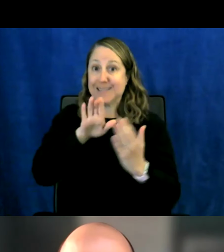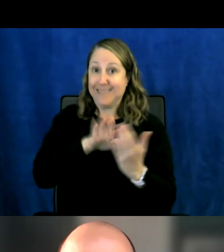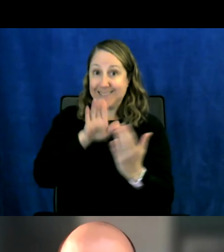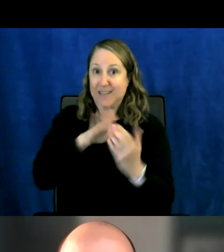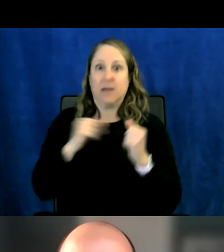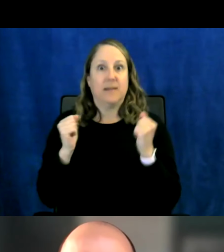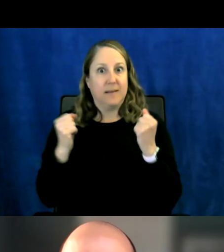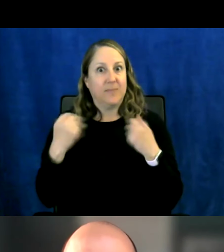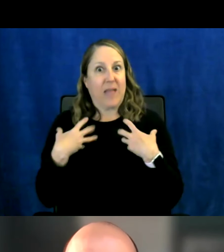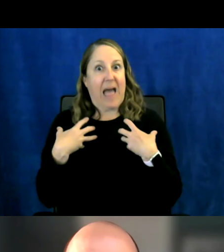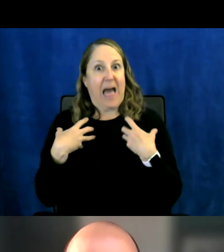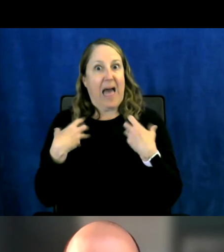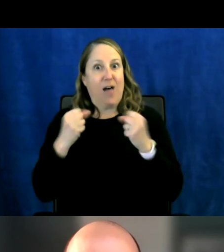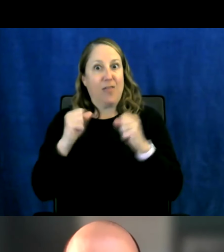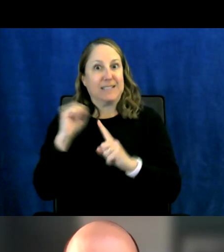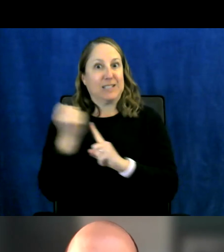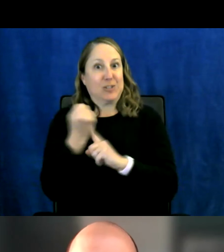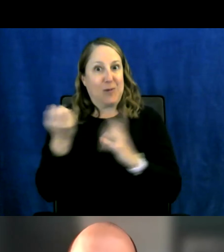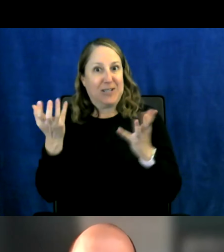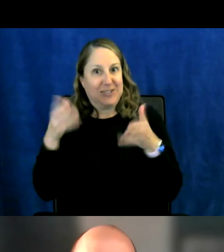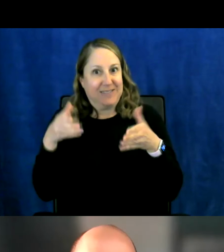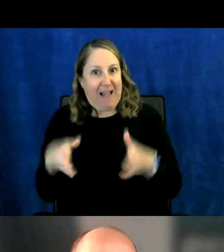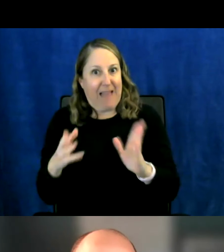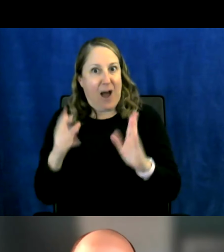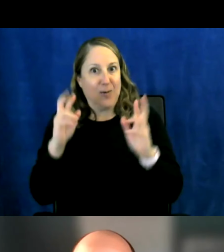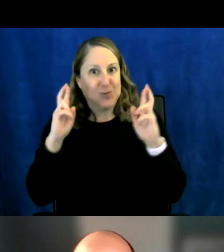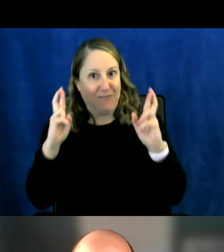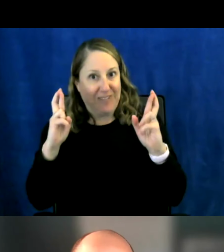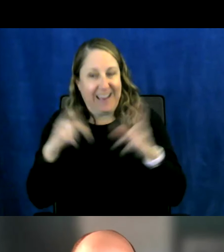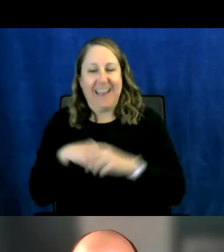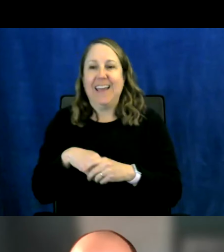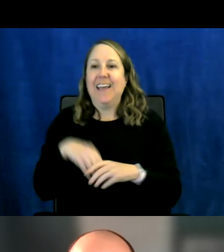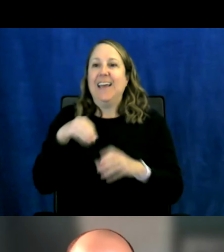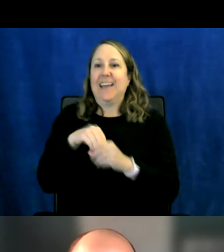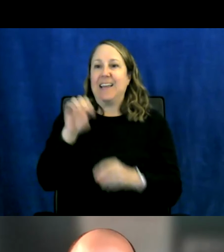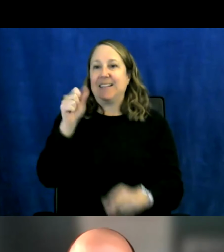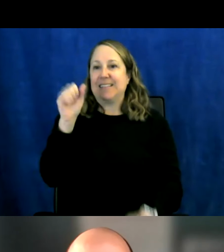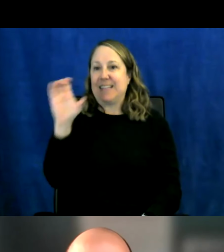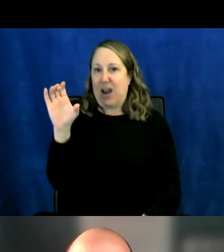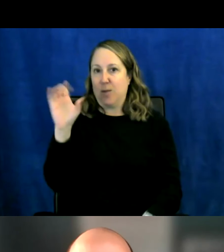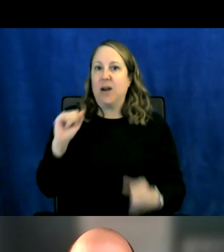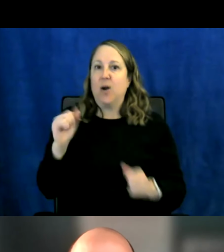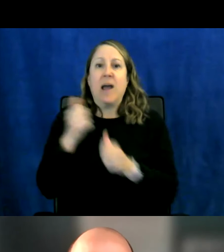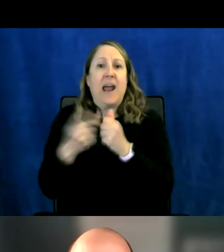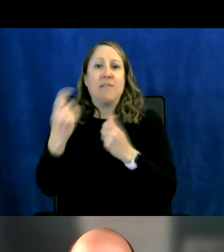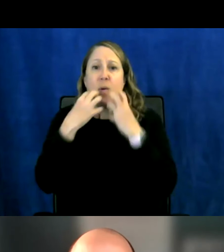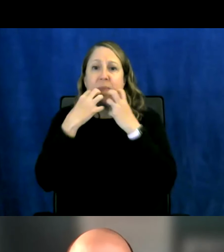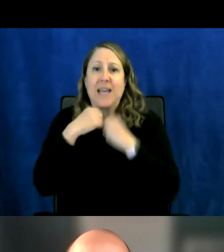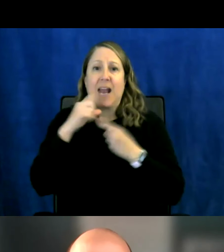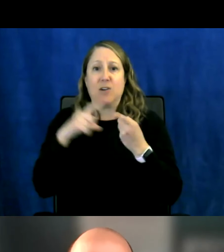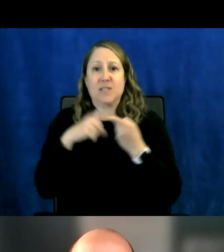in Sacramento. It'll be a chance for everybody who cares about the master plan for aging to come together and do